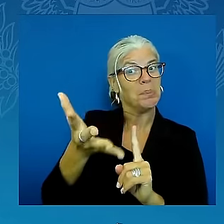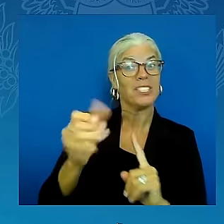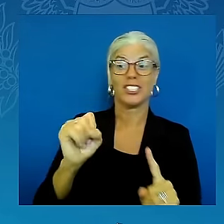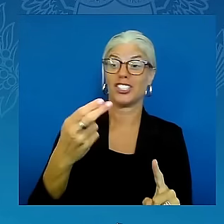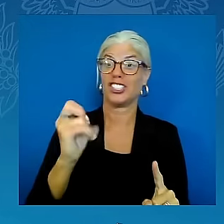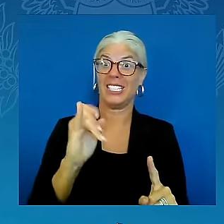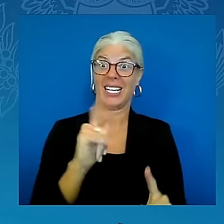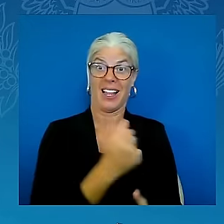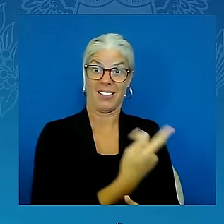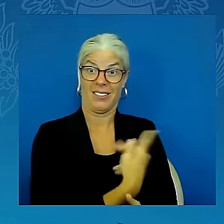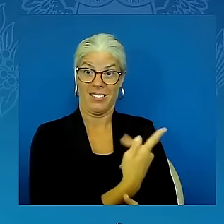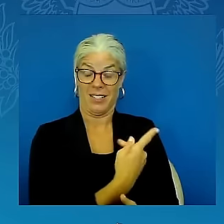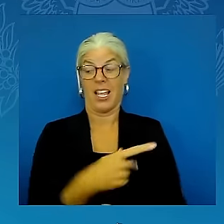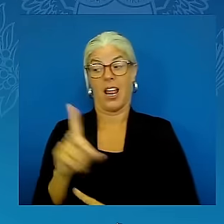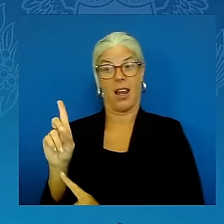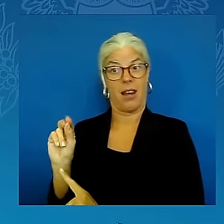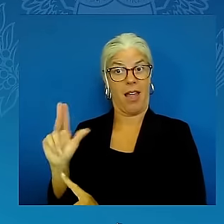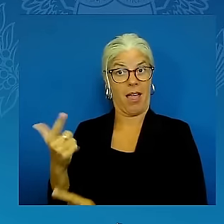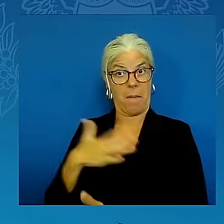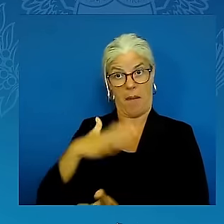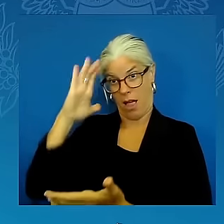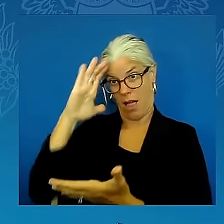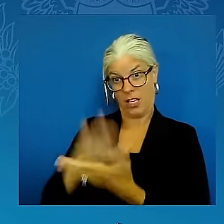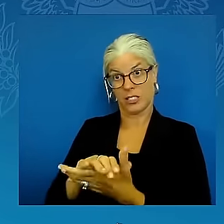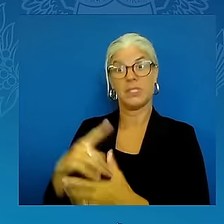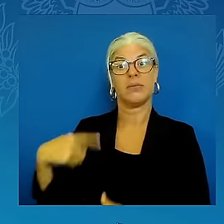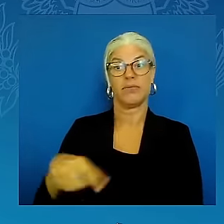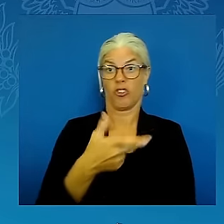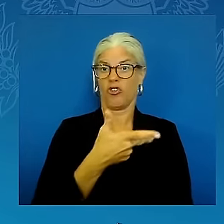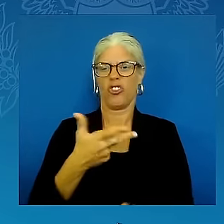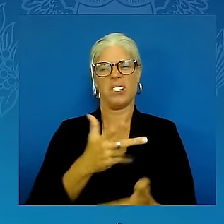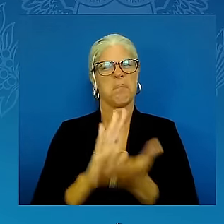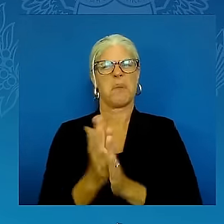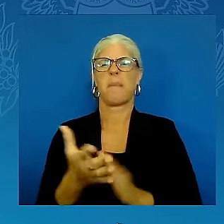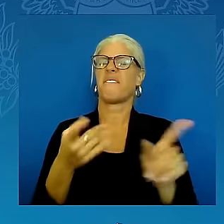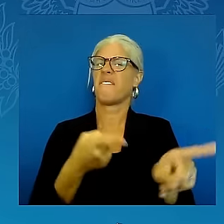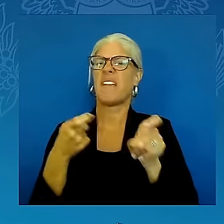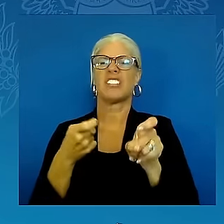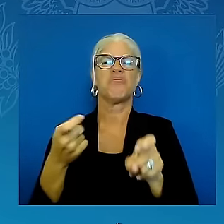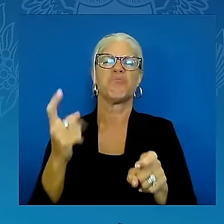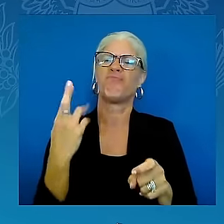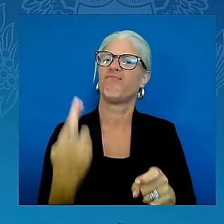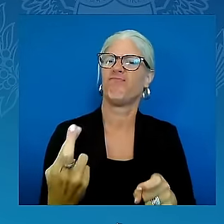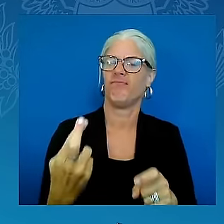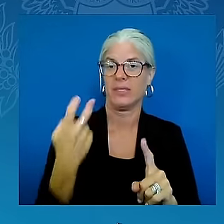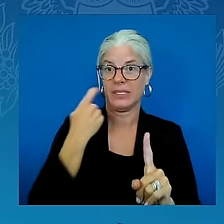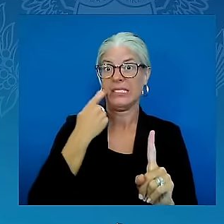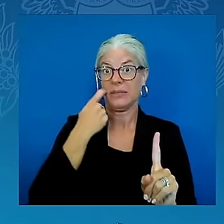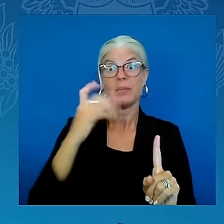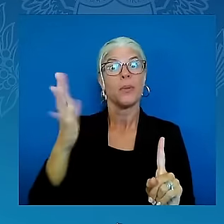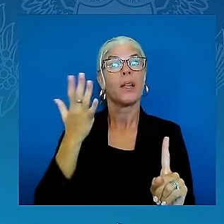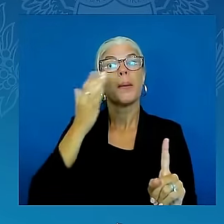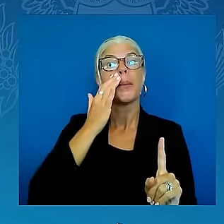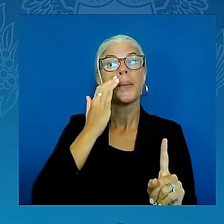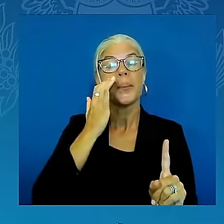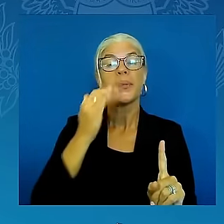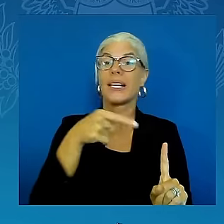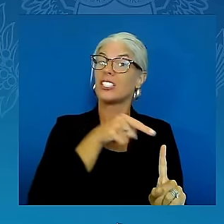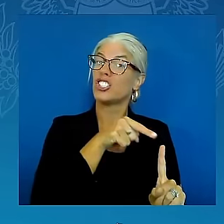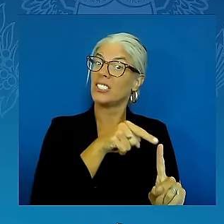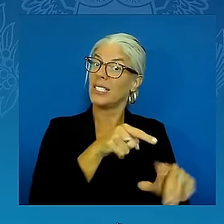here in Houston. Because Sheila, of course, was also a coalition builder. And she fought